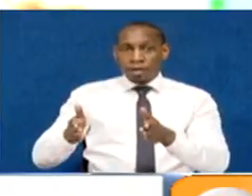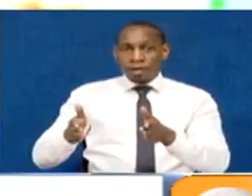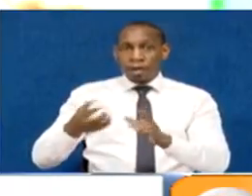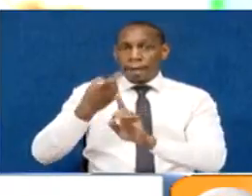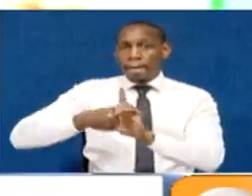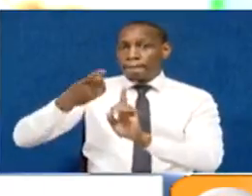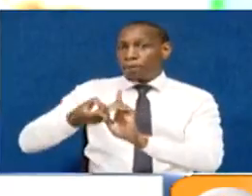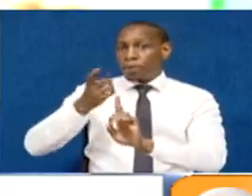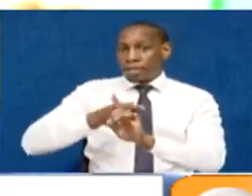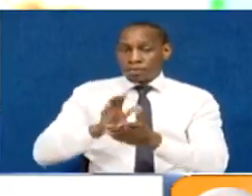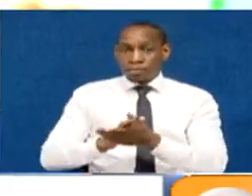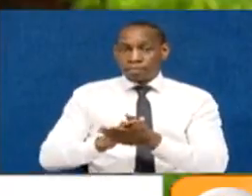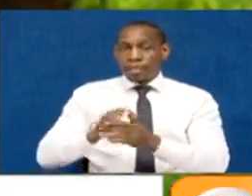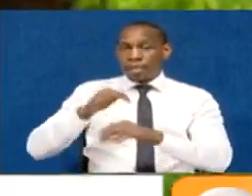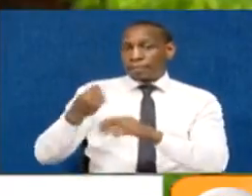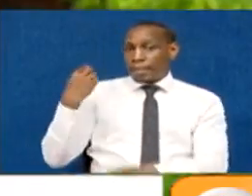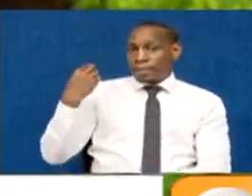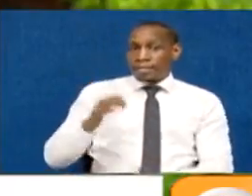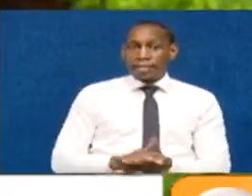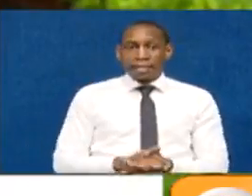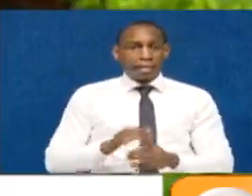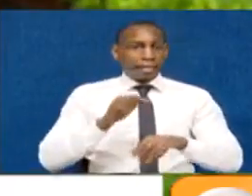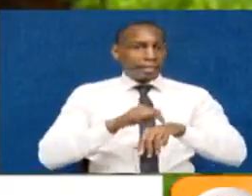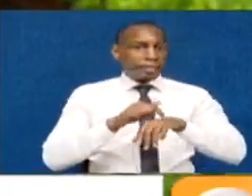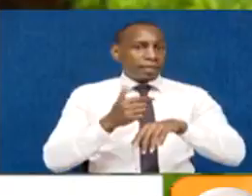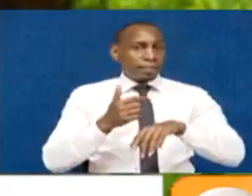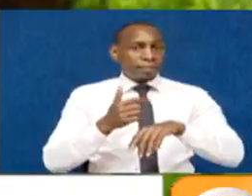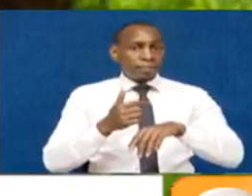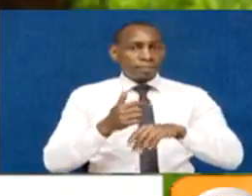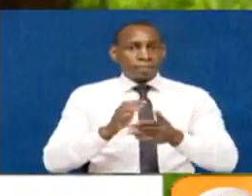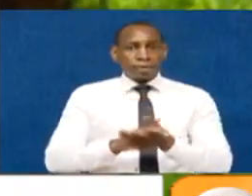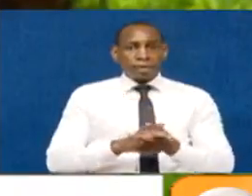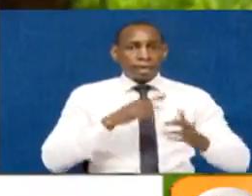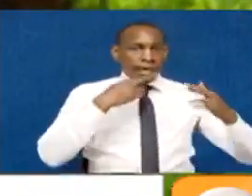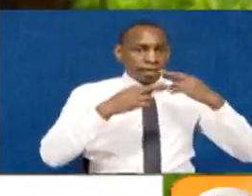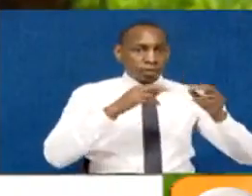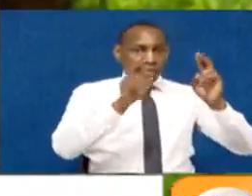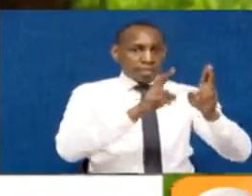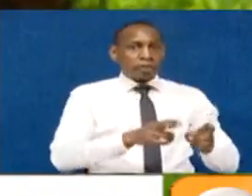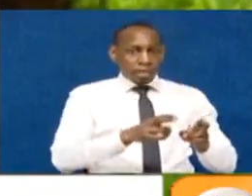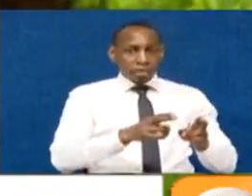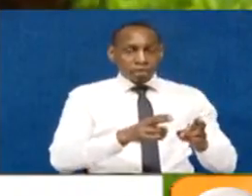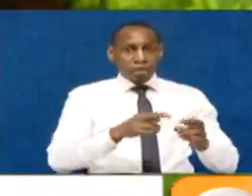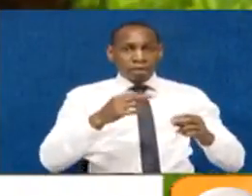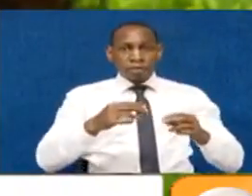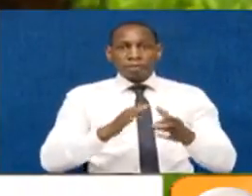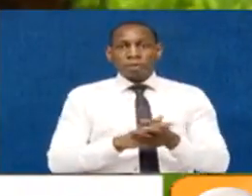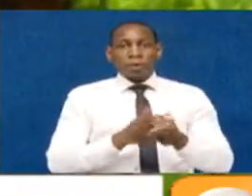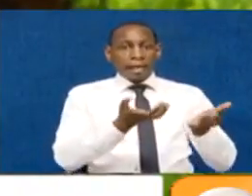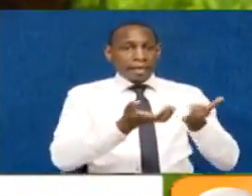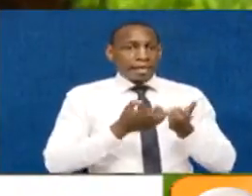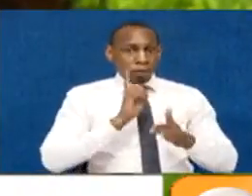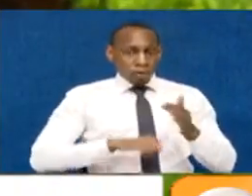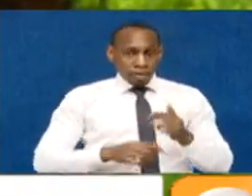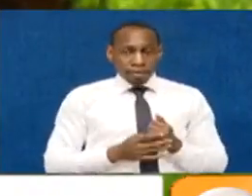table potato. Until recently, when we've started having these franchise and restaurants that are